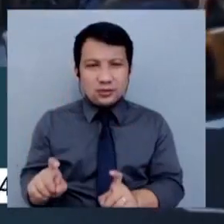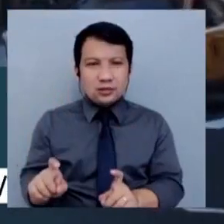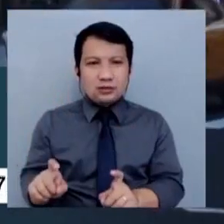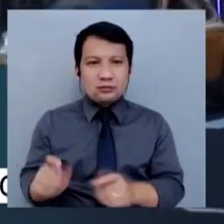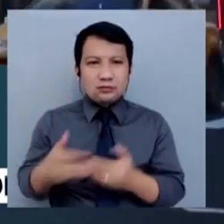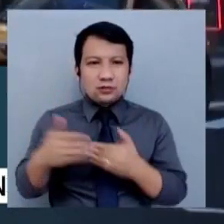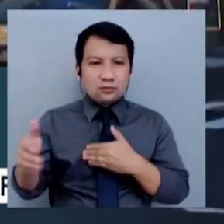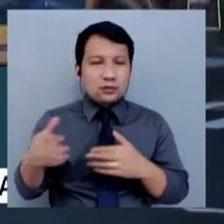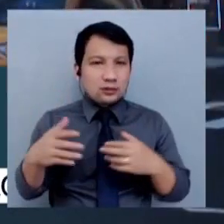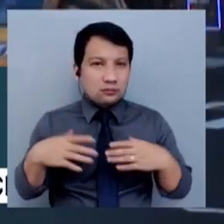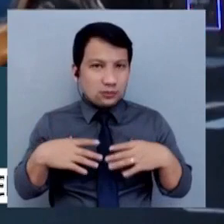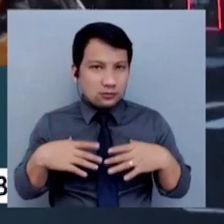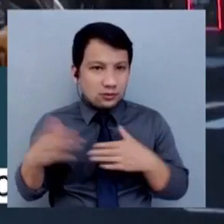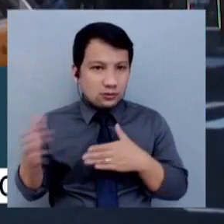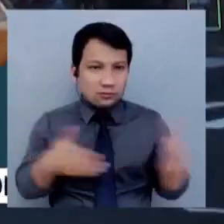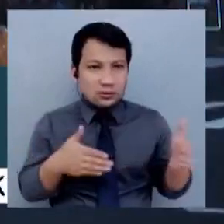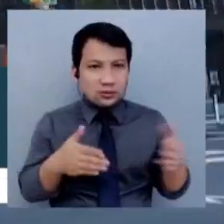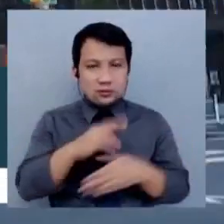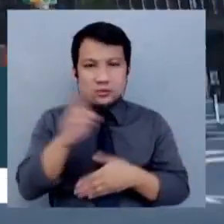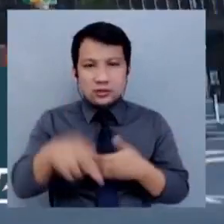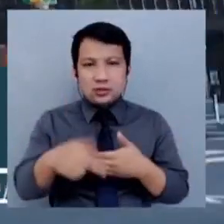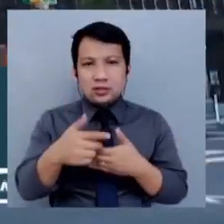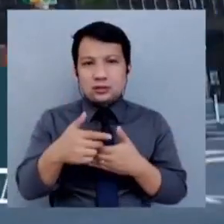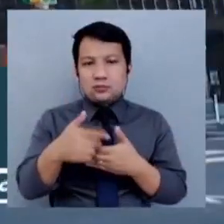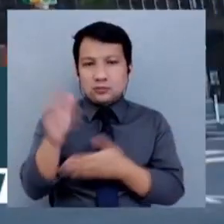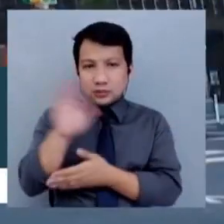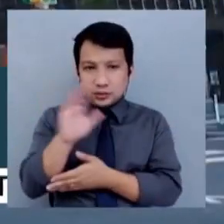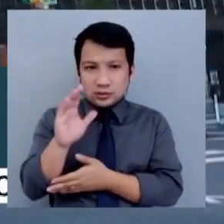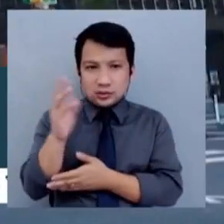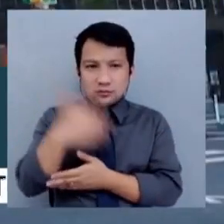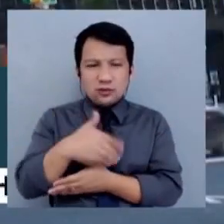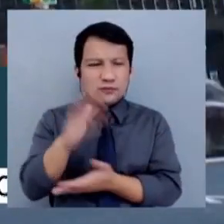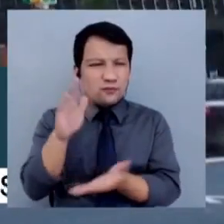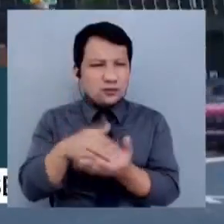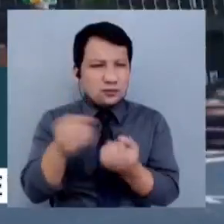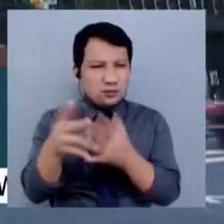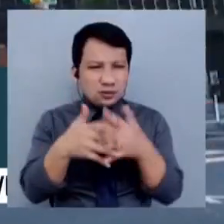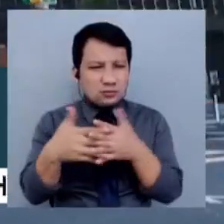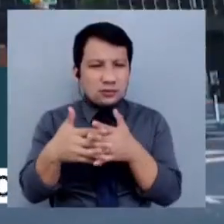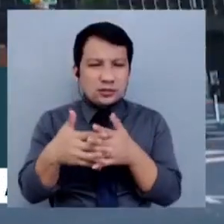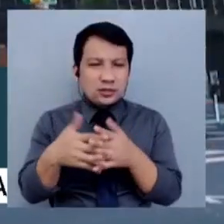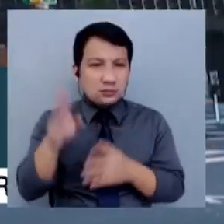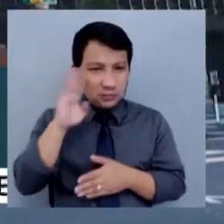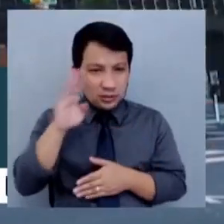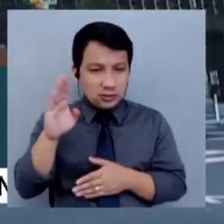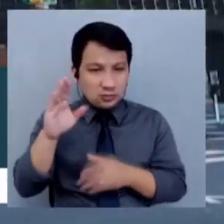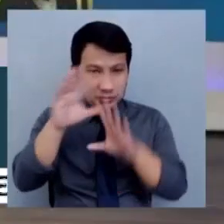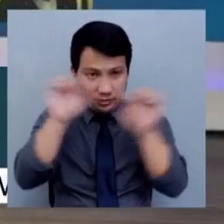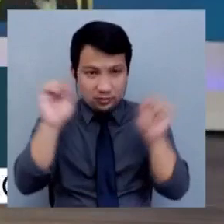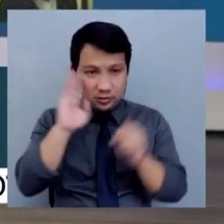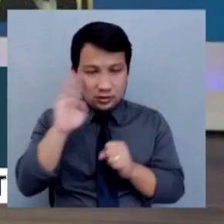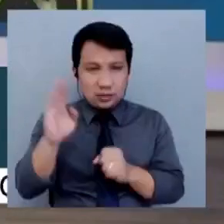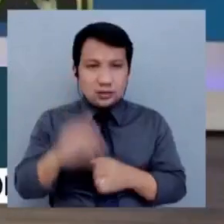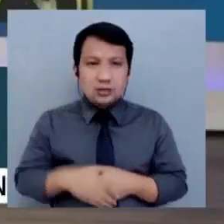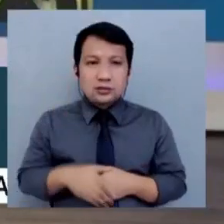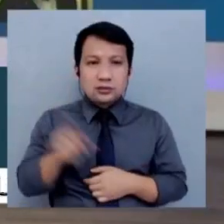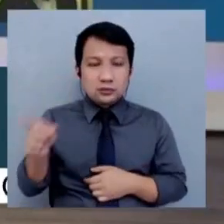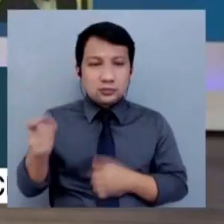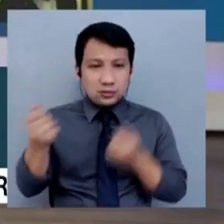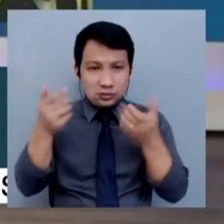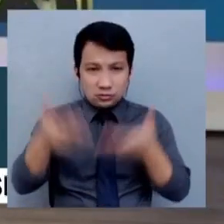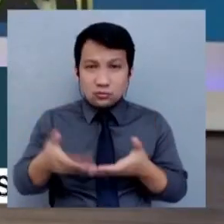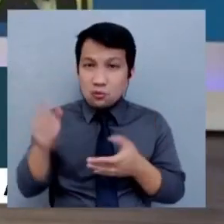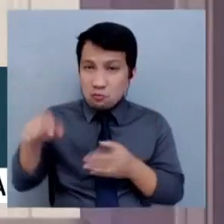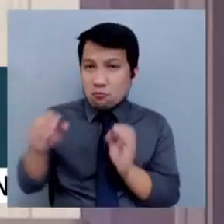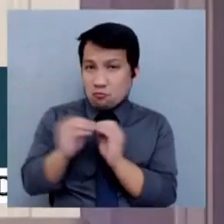holiday plans, resulting in a gloomy Christmas for thousands of Americans. Biden admits his administration has to